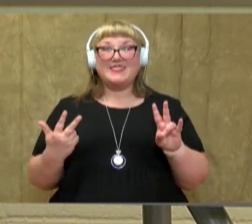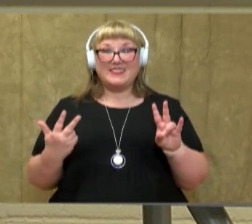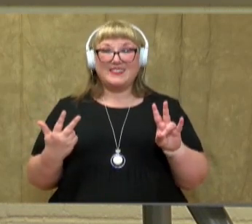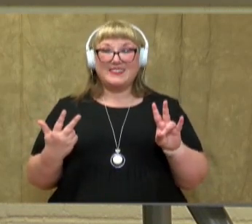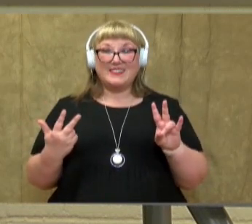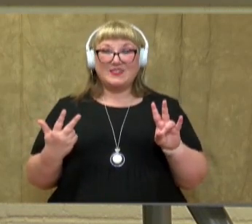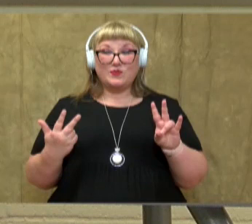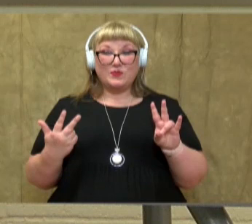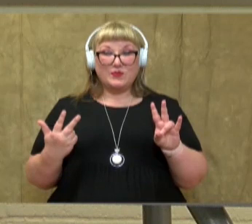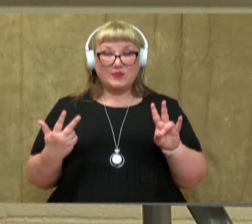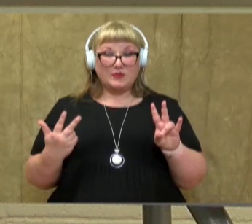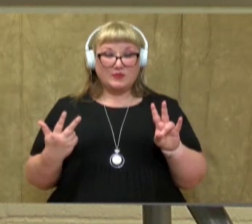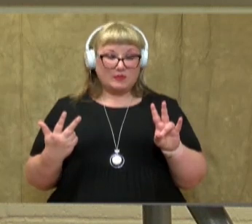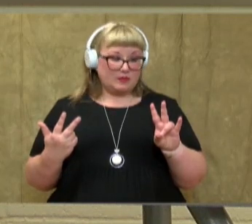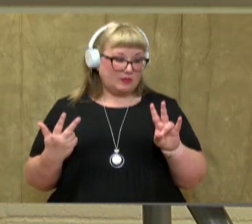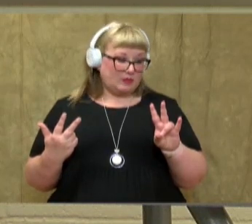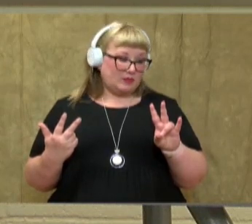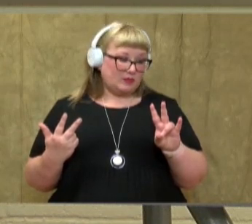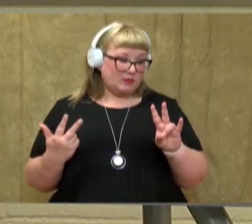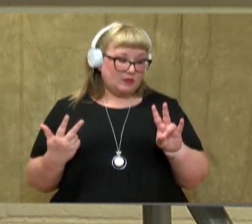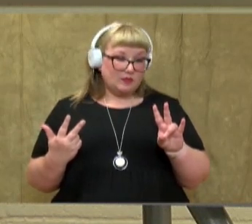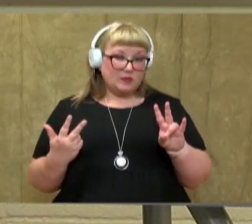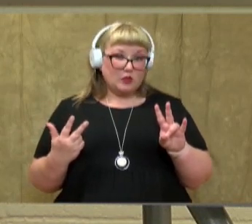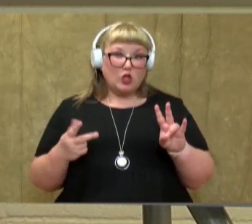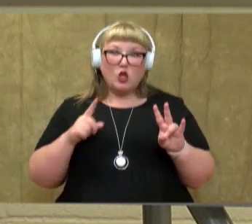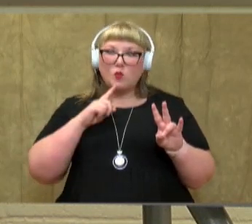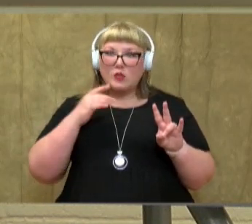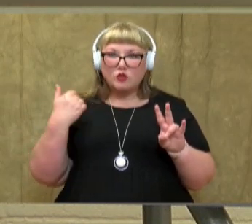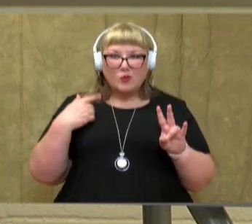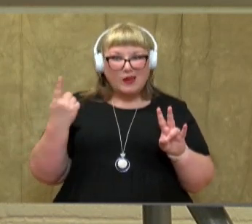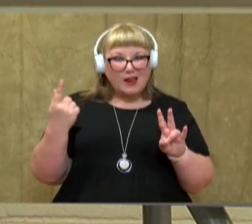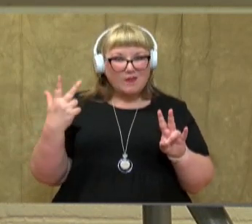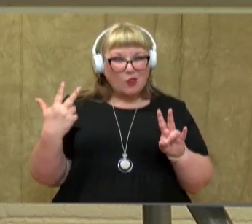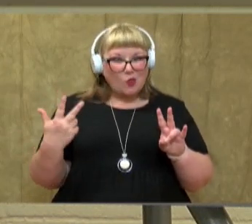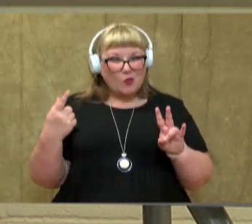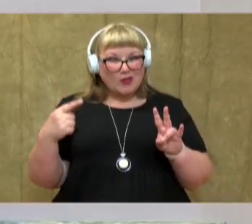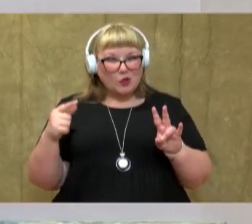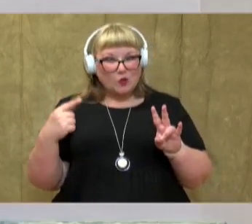1, 2, 3. Great job. All right, so let's make sure we have 3 green dots.